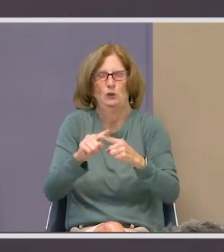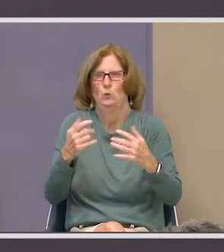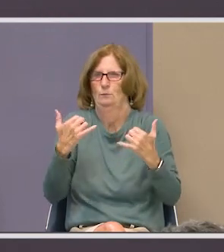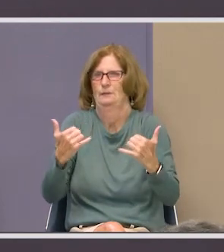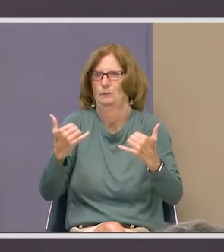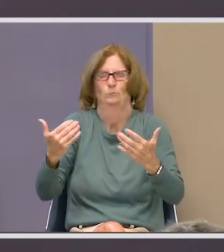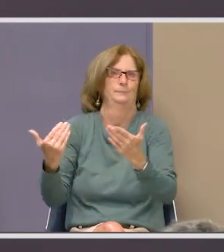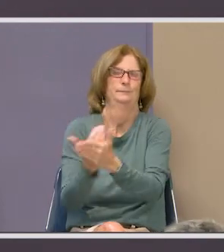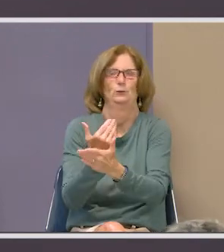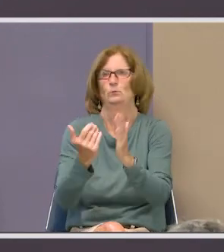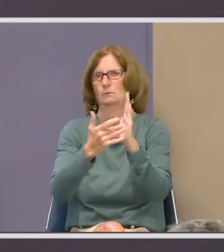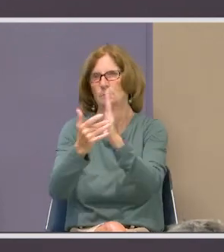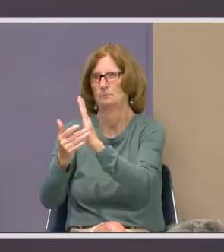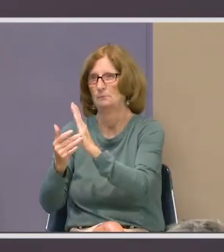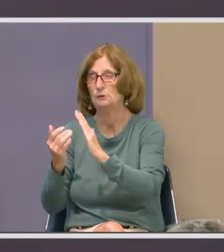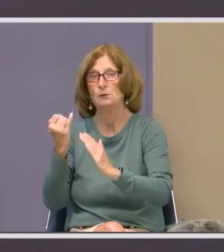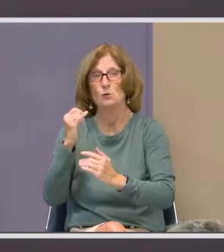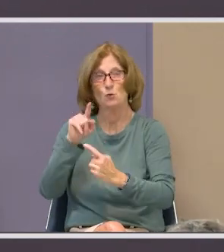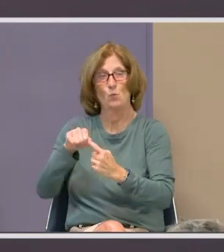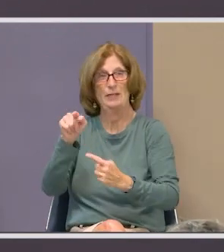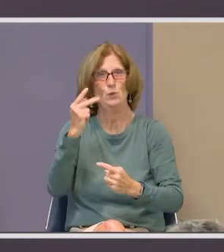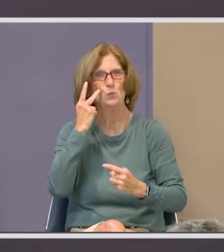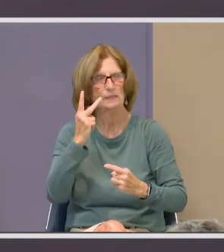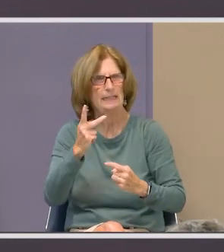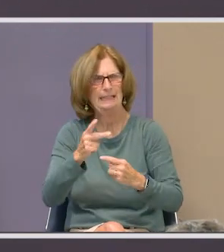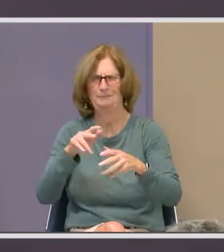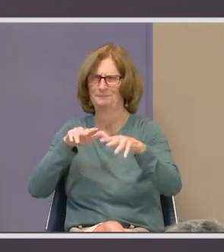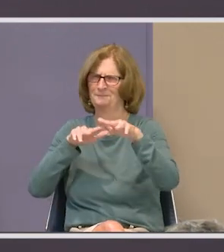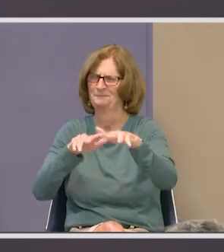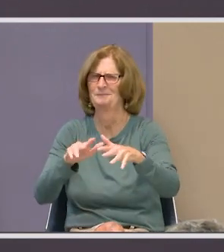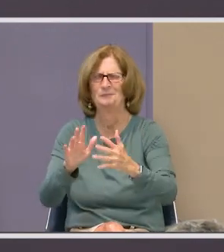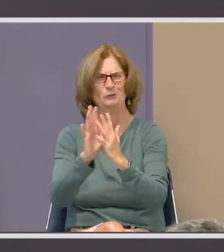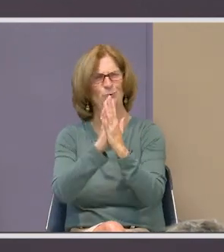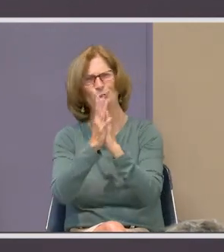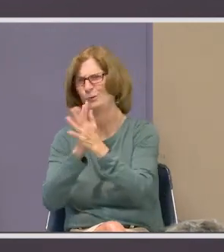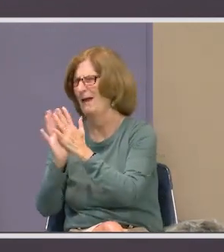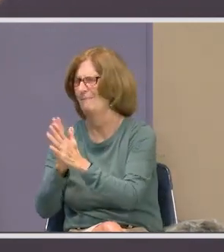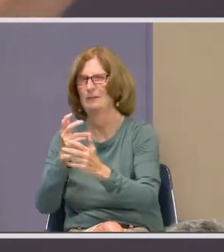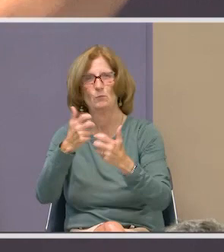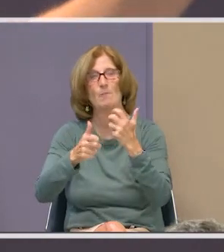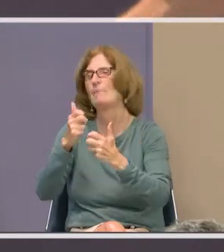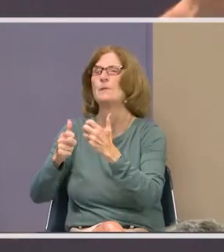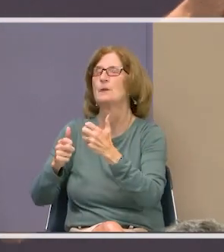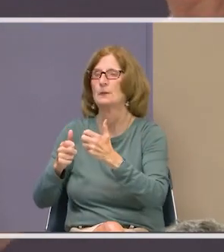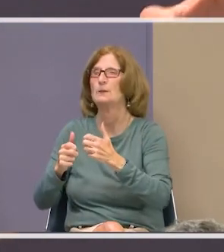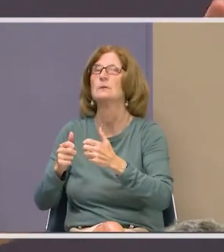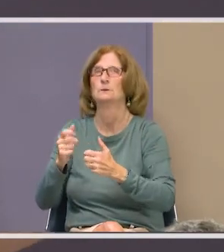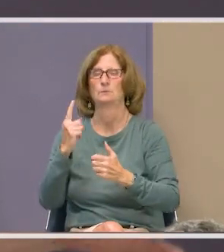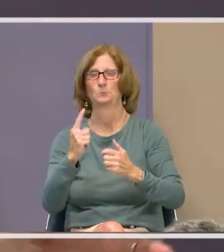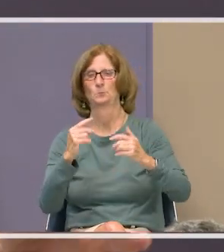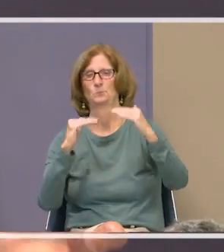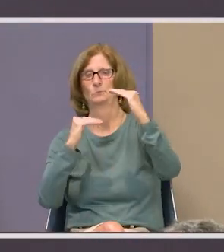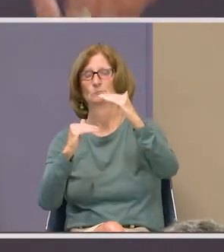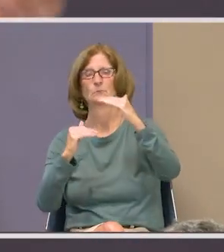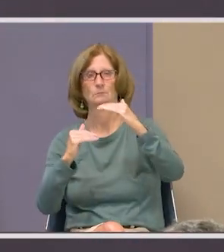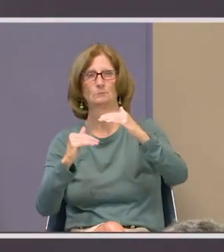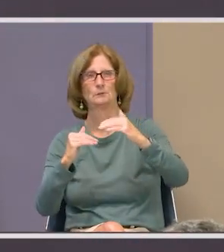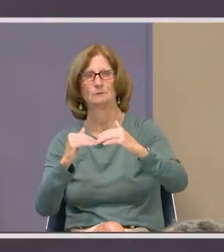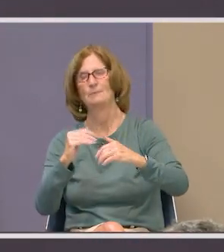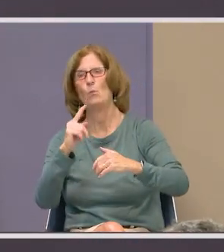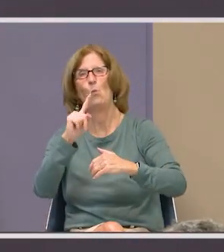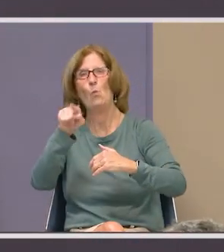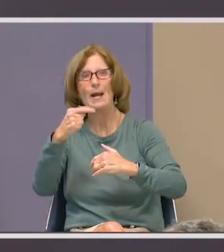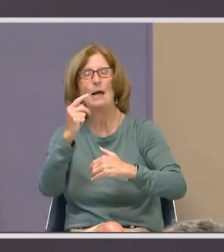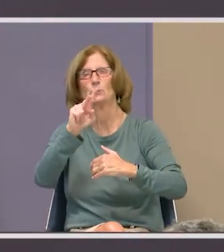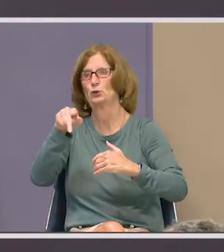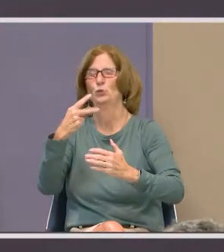if we were to look at all these changes in congestion, aside from that 1 to 2 hour slice of day, it should be a net gain. So if you